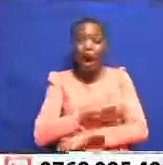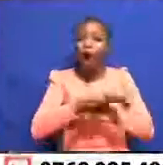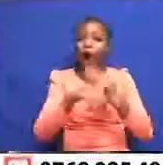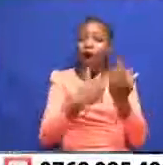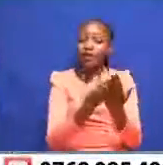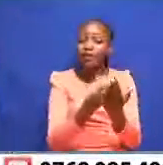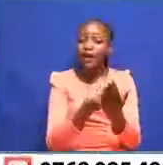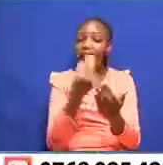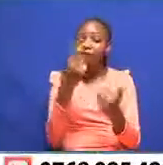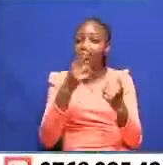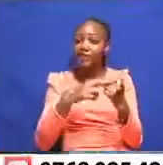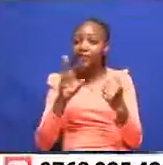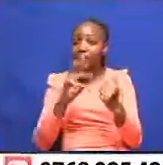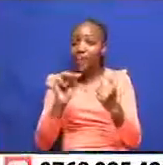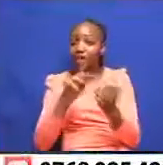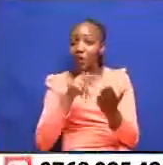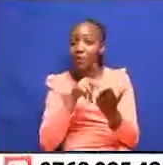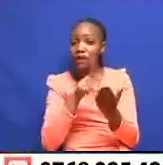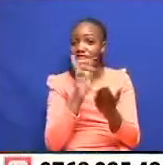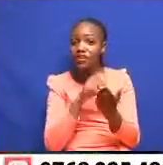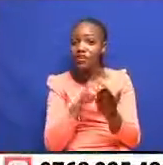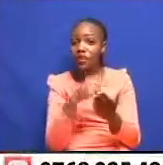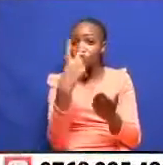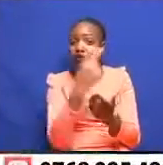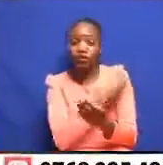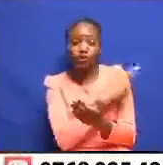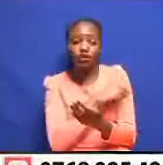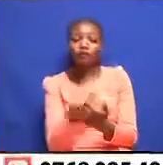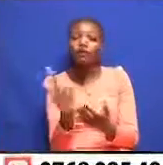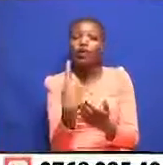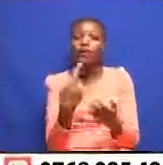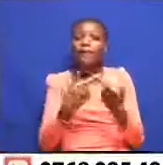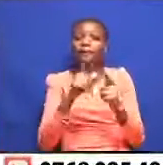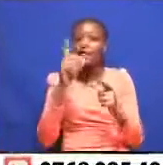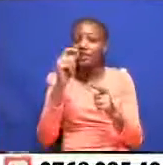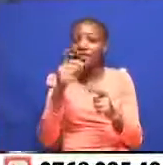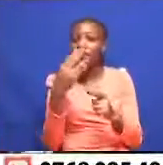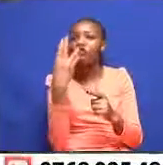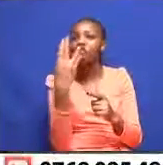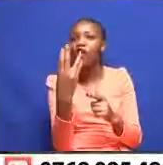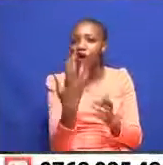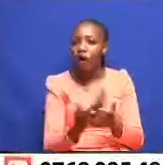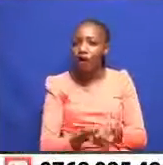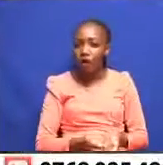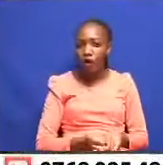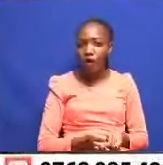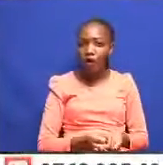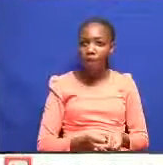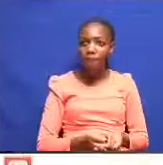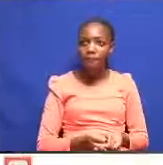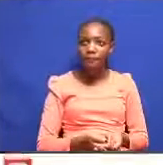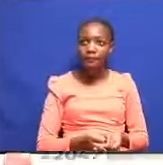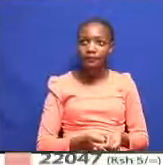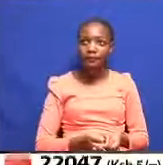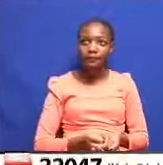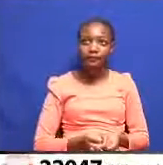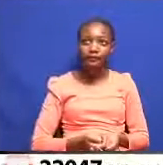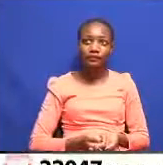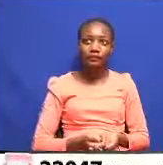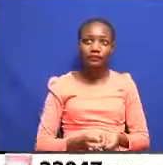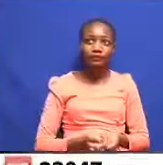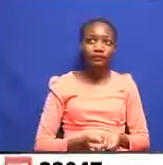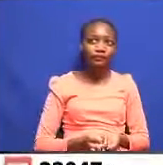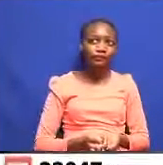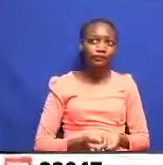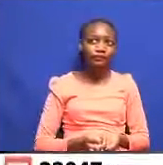is 27 million that was paid for two facilities, but the contract was for four facilities, Chair. Linens broke down, incinerator,